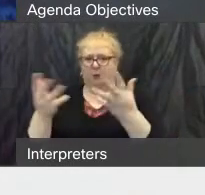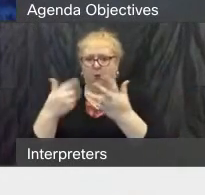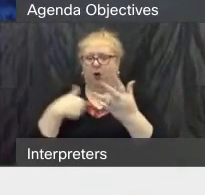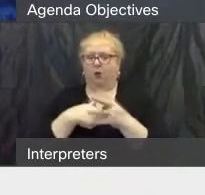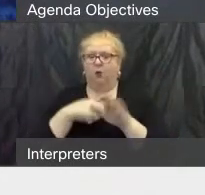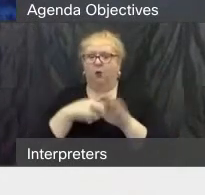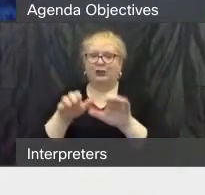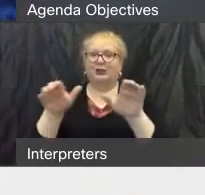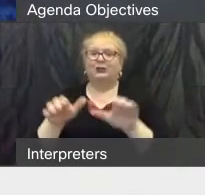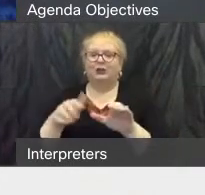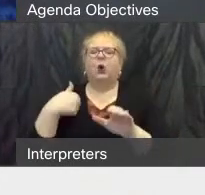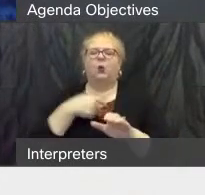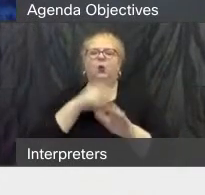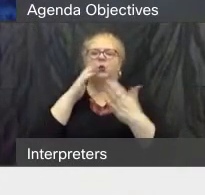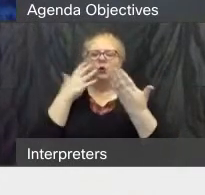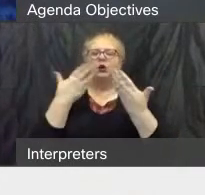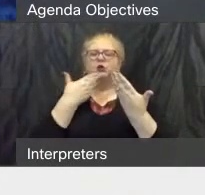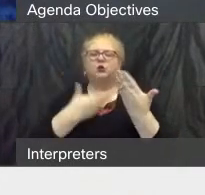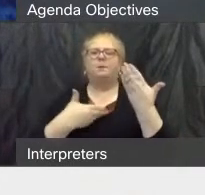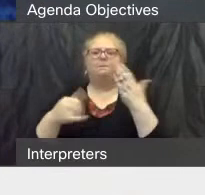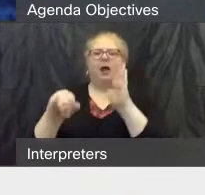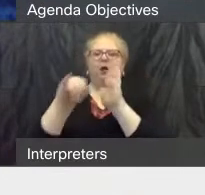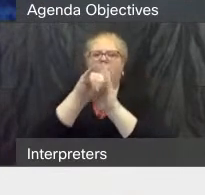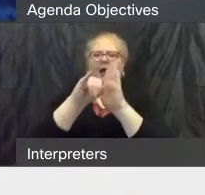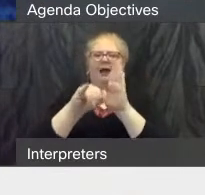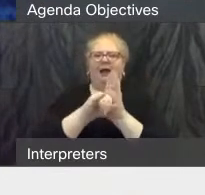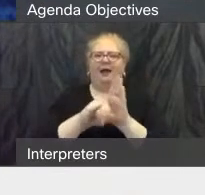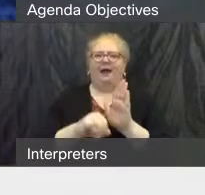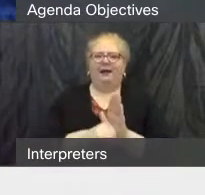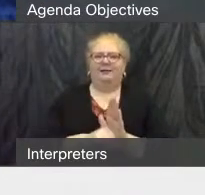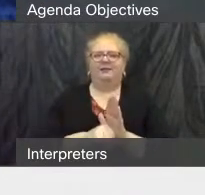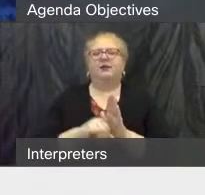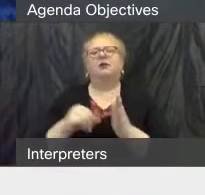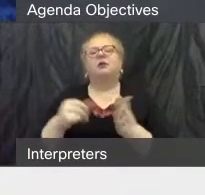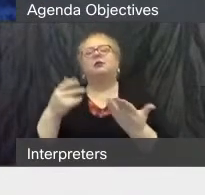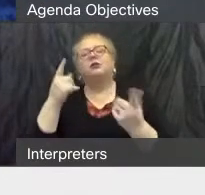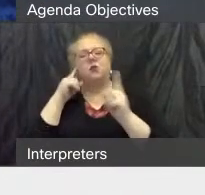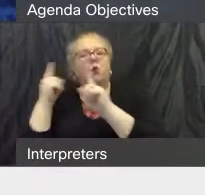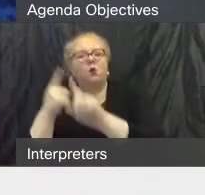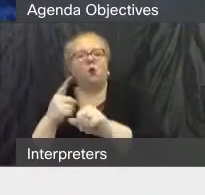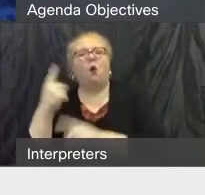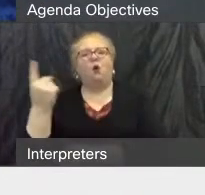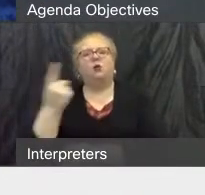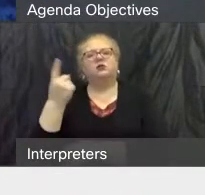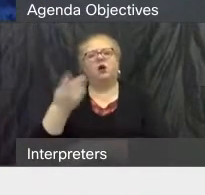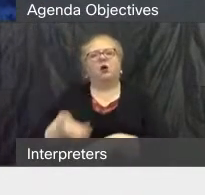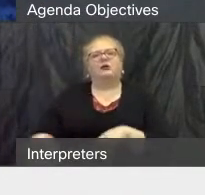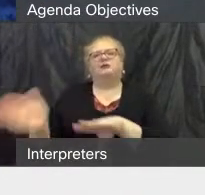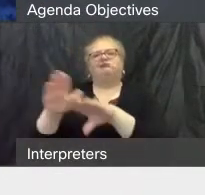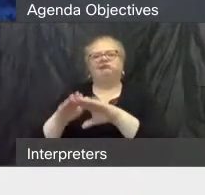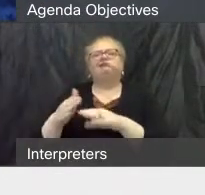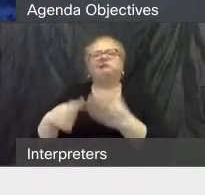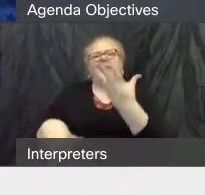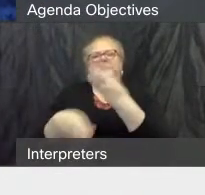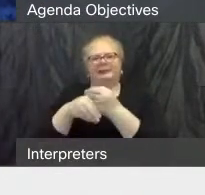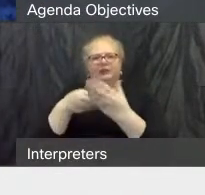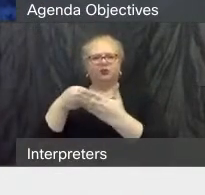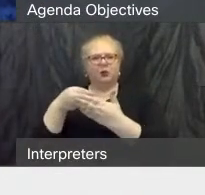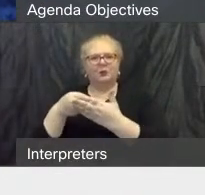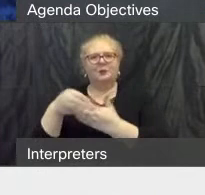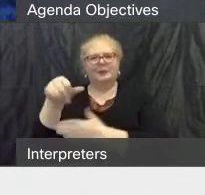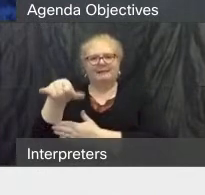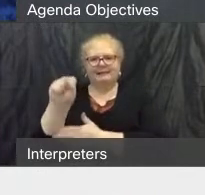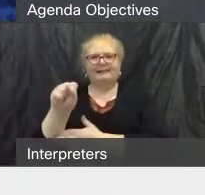identify, and I know that the goal was additional money. That was very clear.